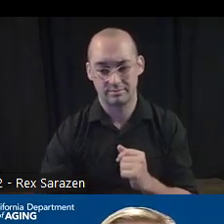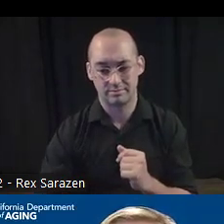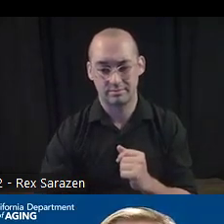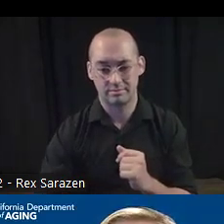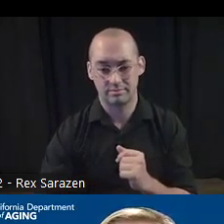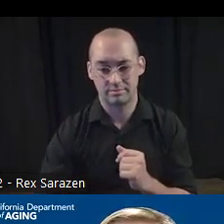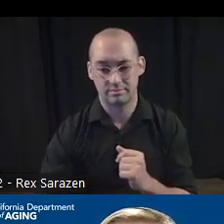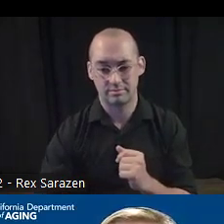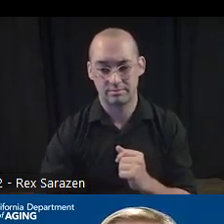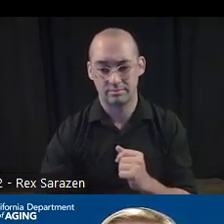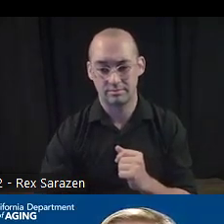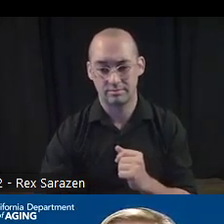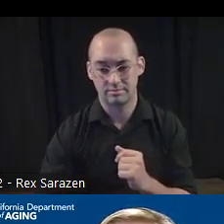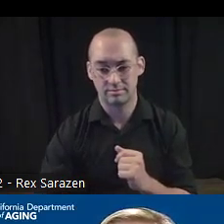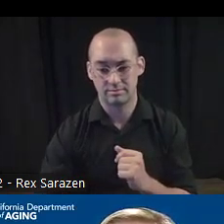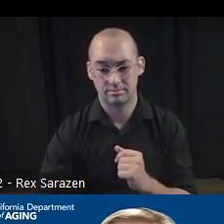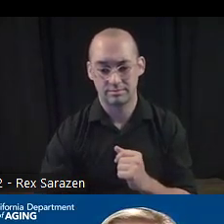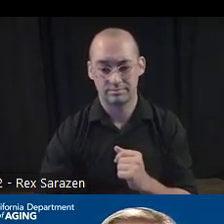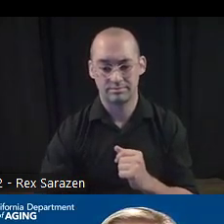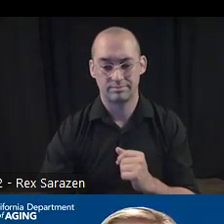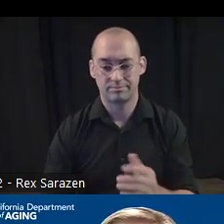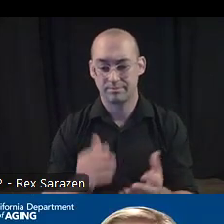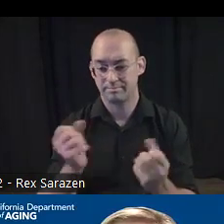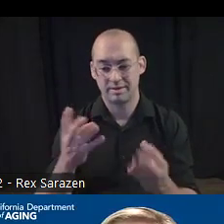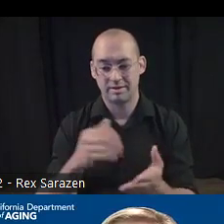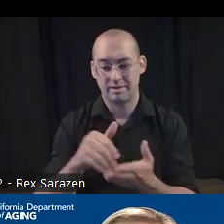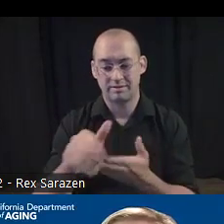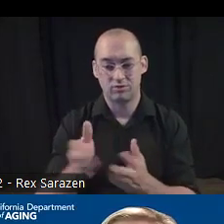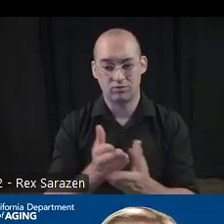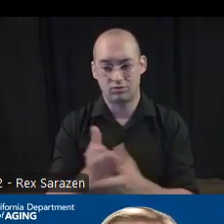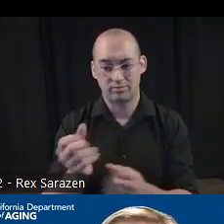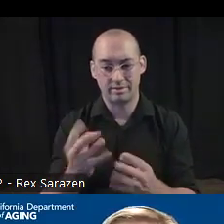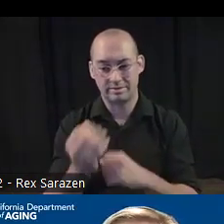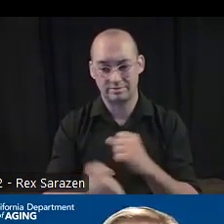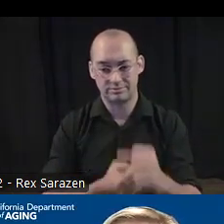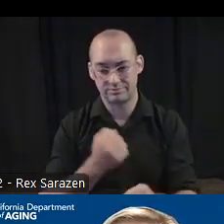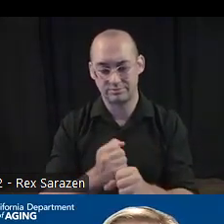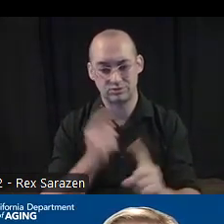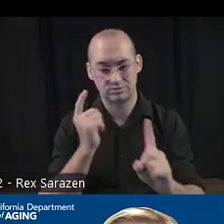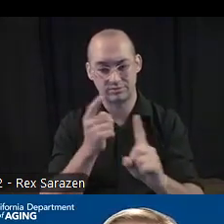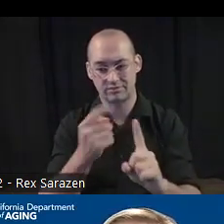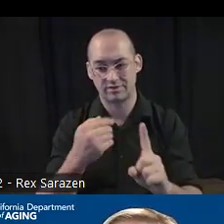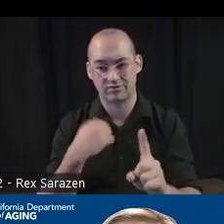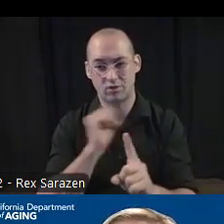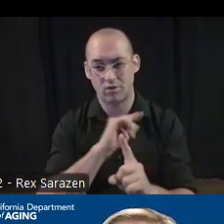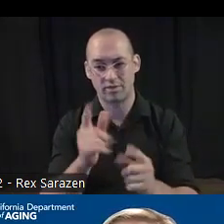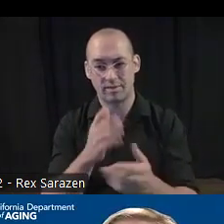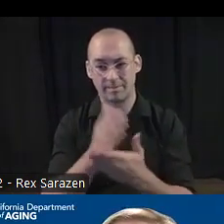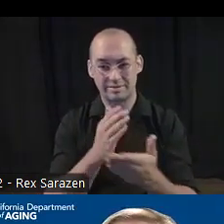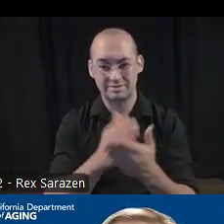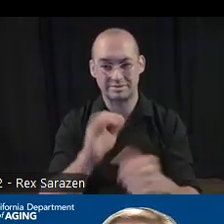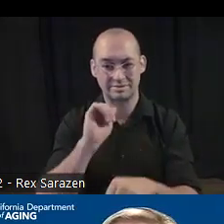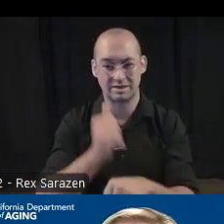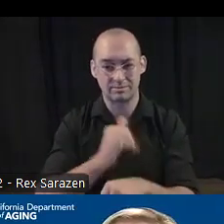next several years. And our objective is to have all of these pieces in place by